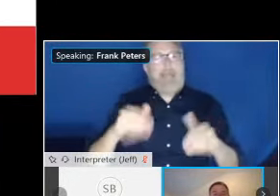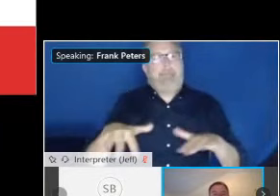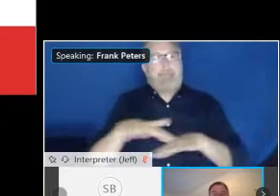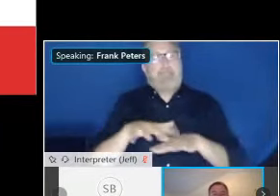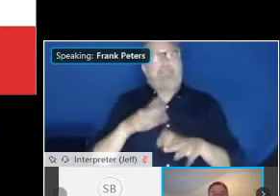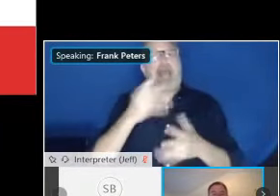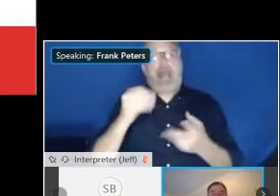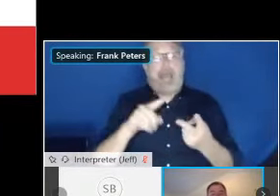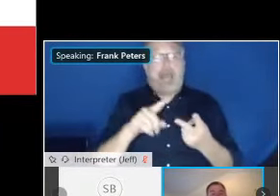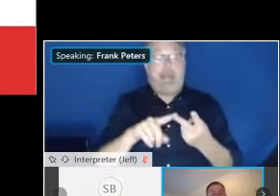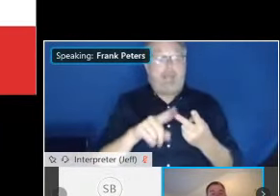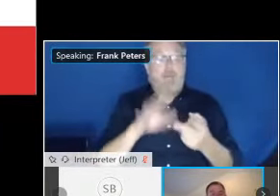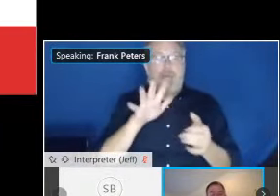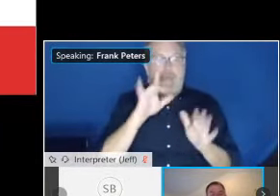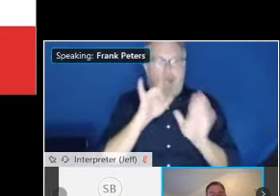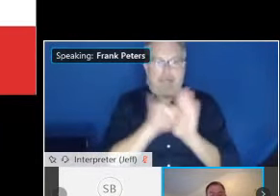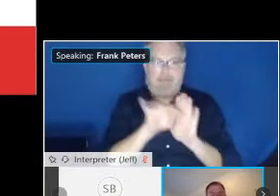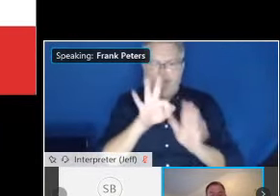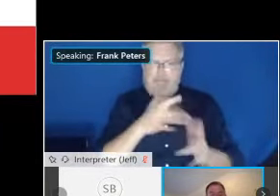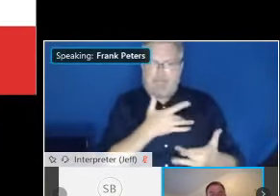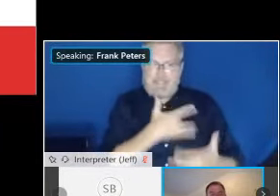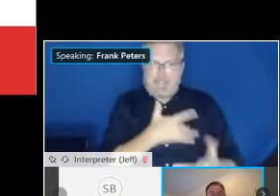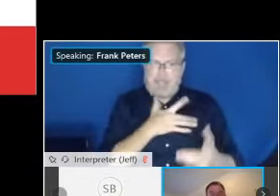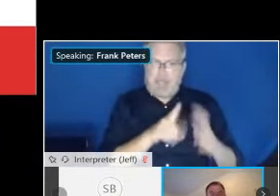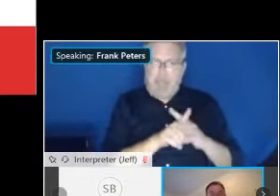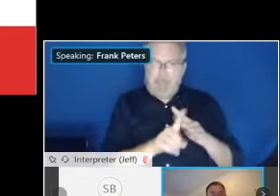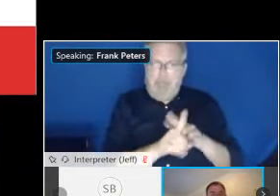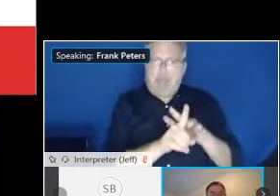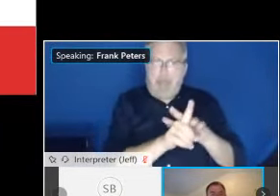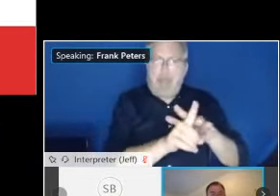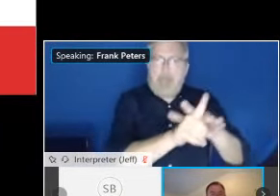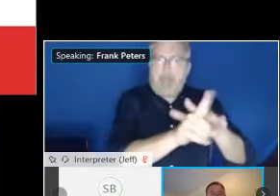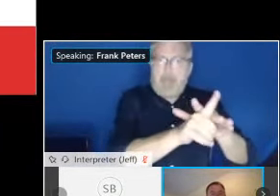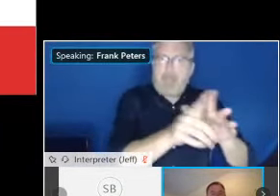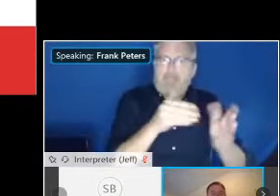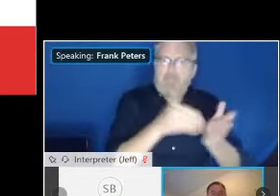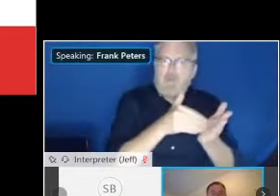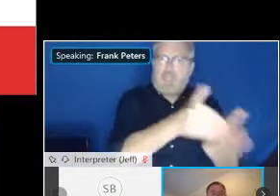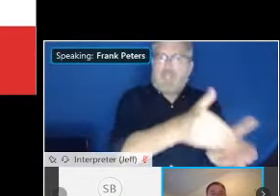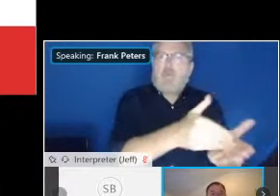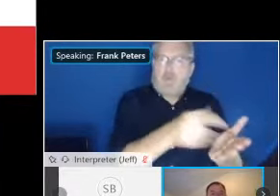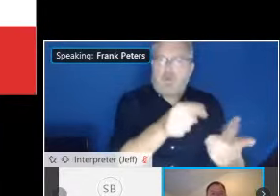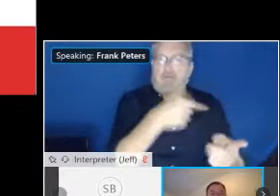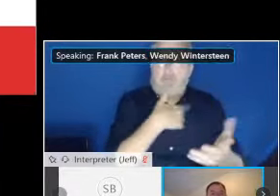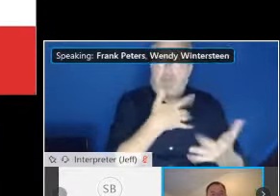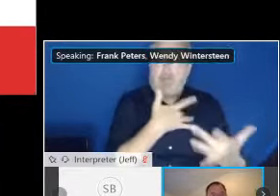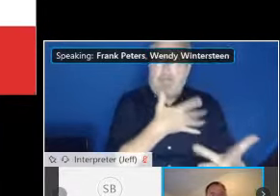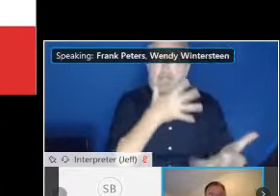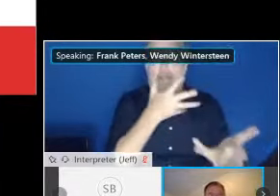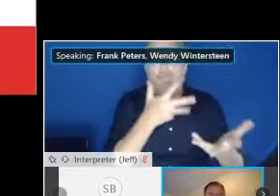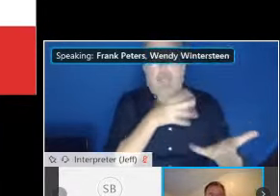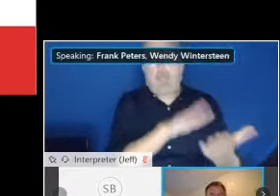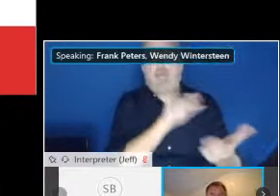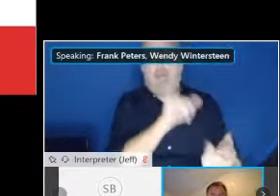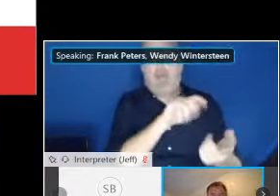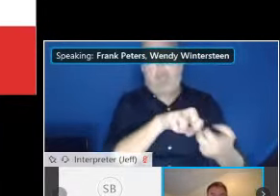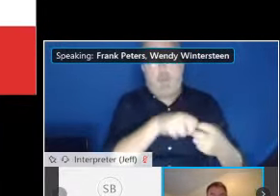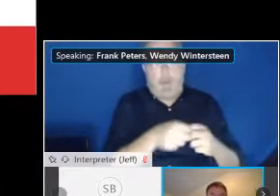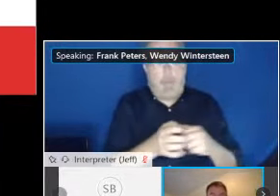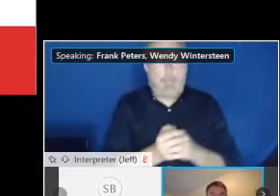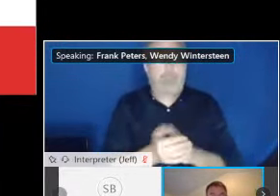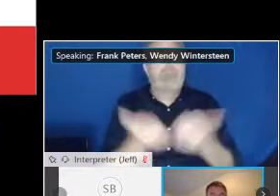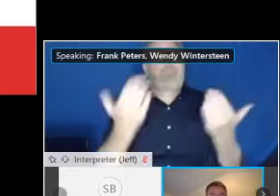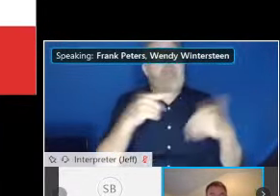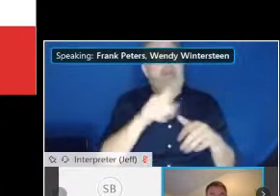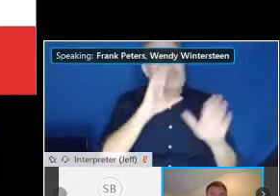and identifying problems that we need a bigger solution on. So speaking of that, going to the next slide, I've prepared some